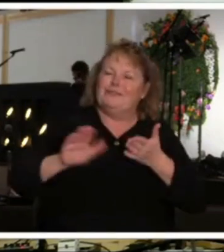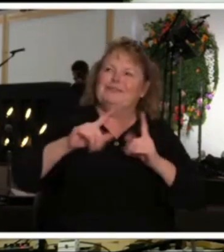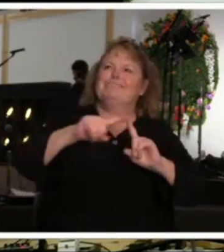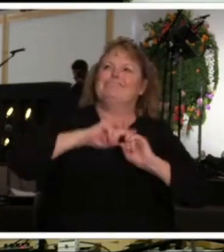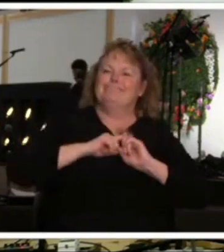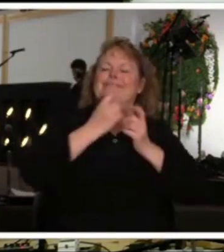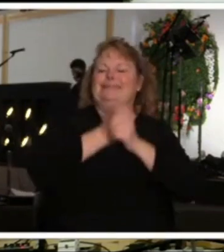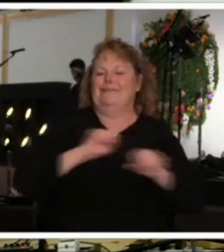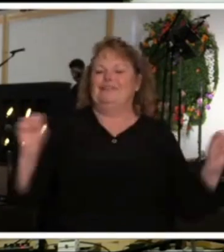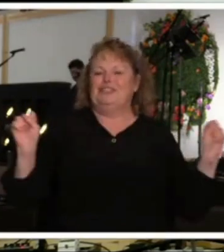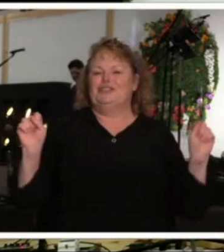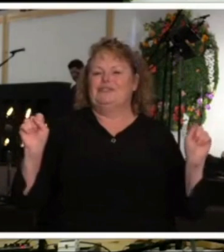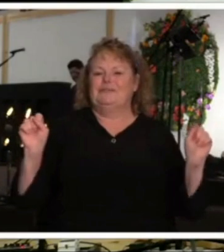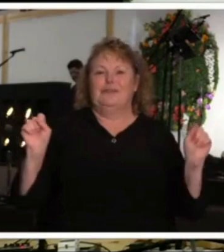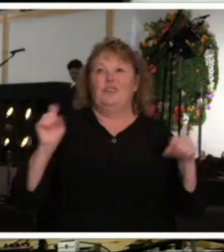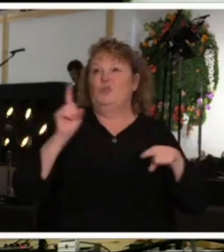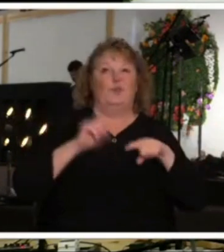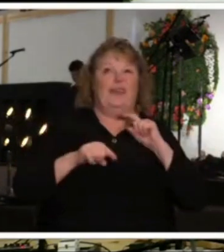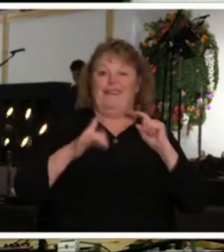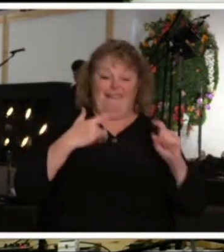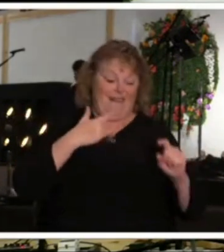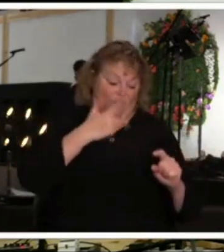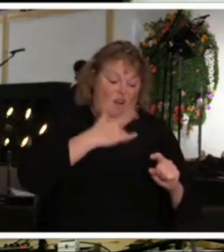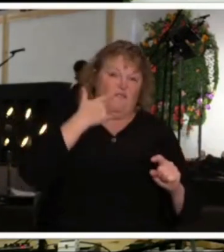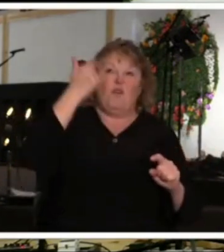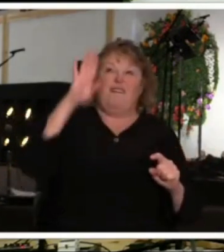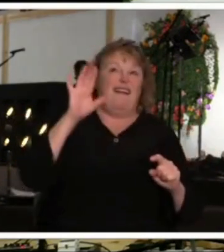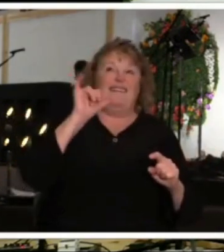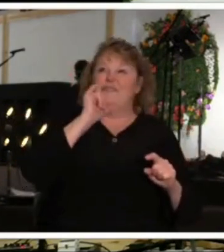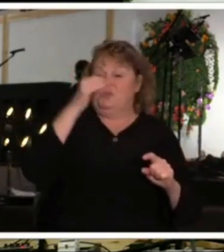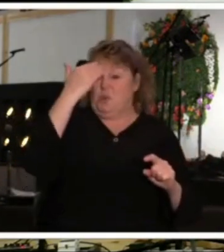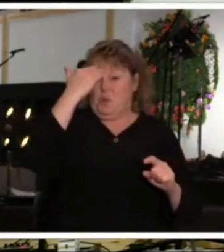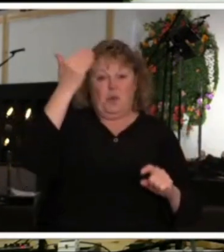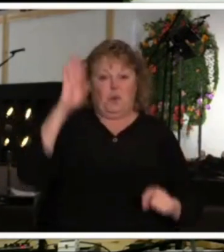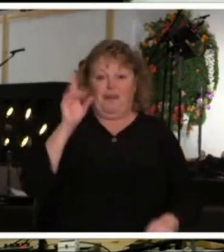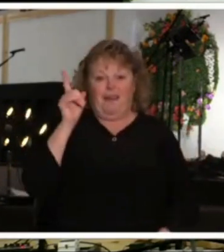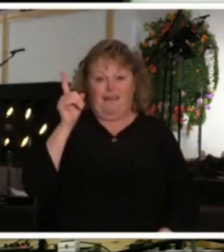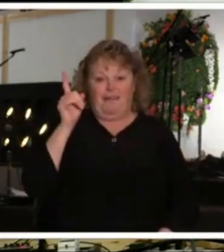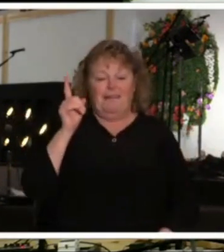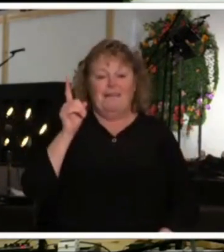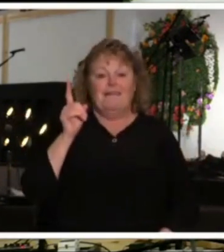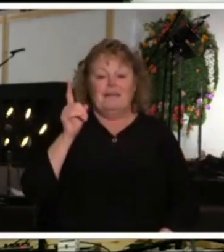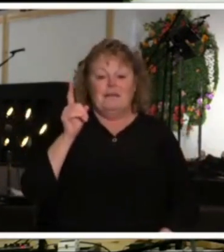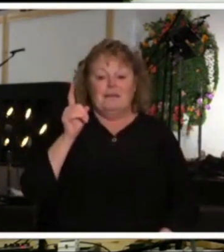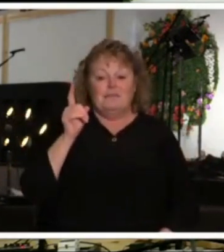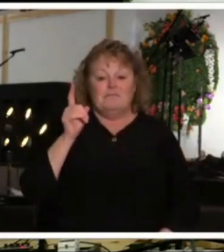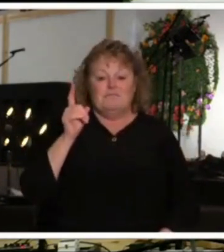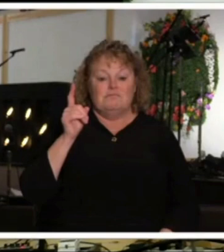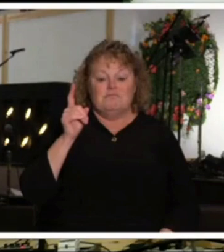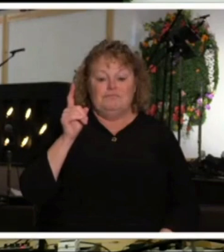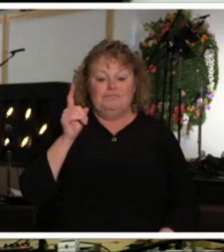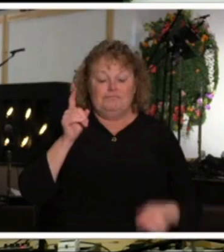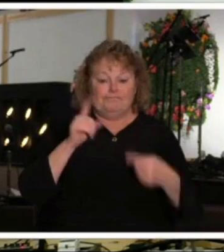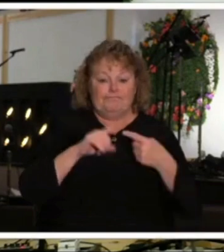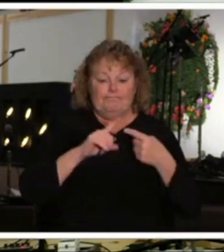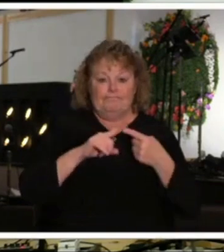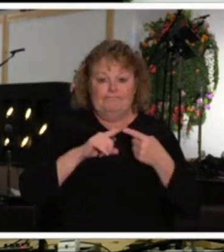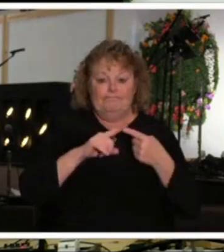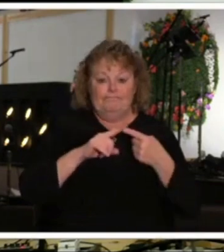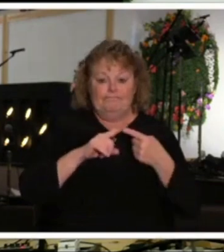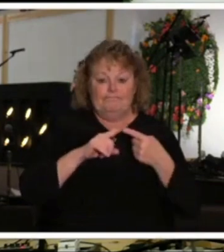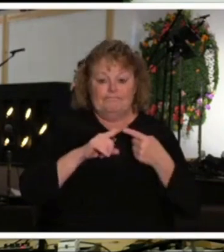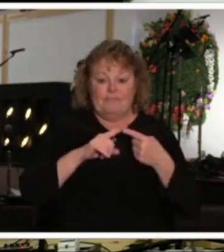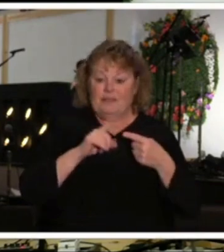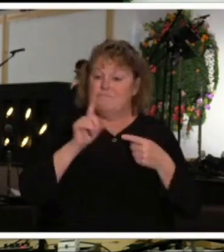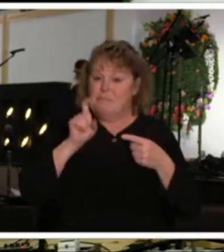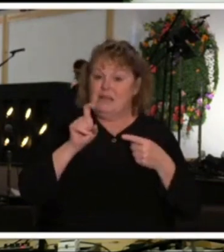No way you can have a heart for God without knowing him. A person with a heart for God is humble. A person with a heart for God is